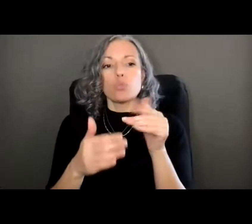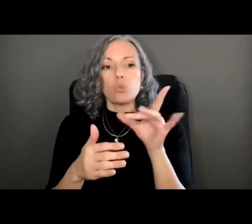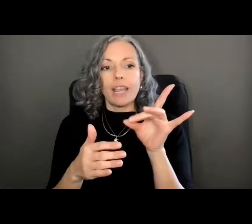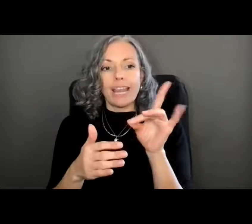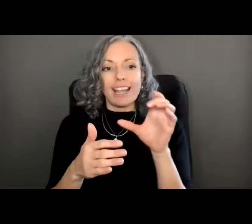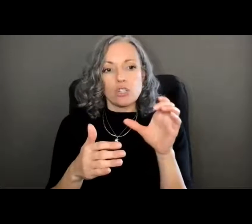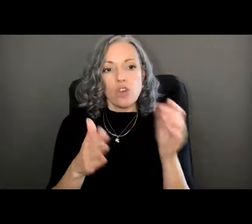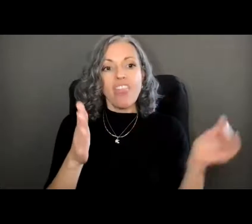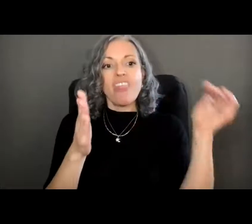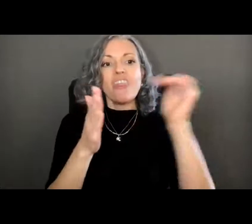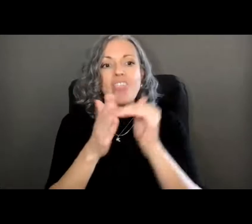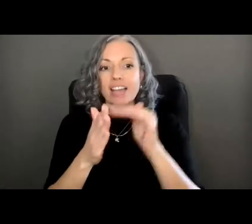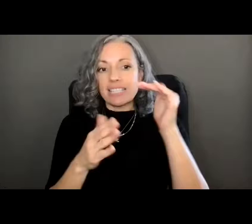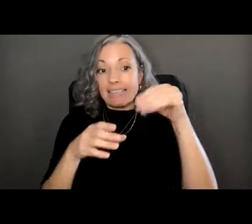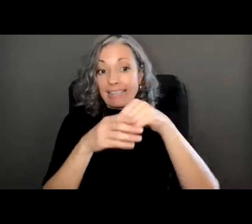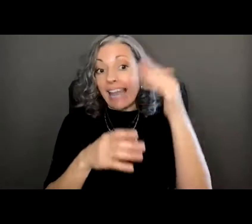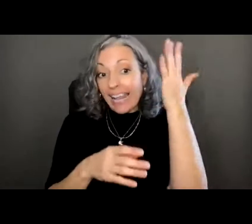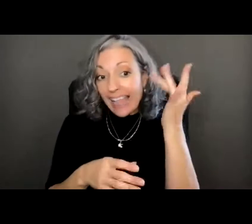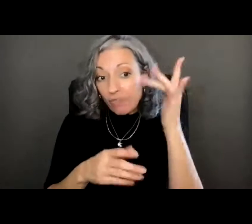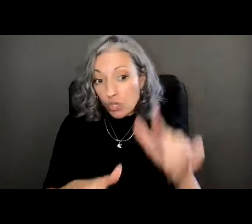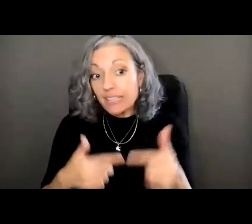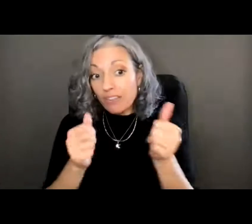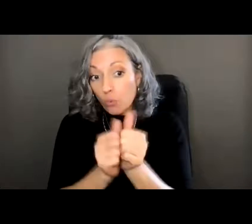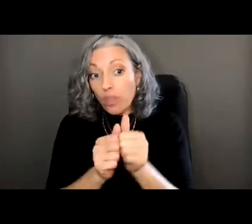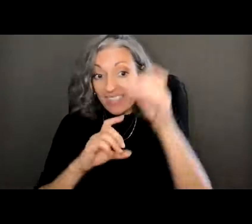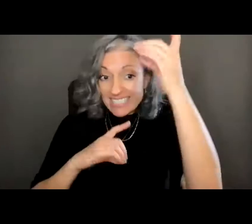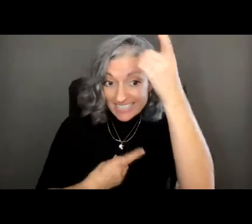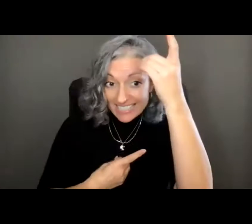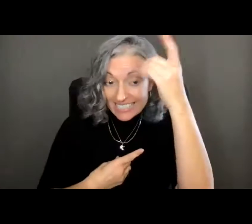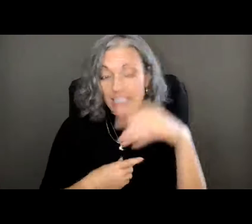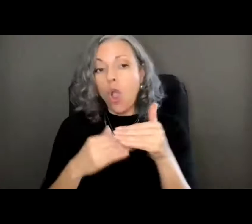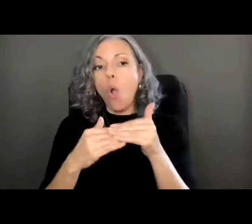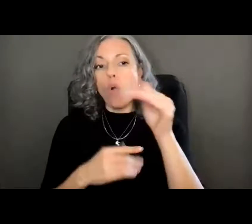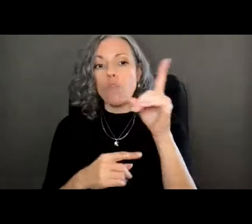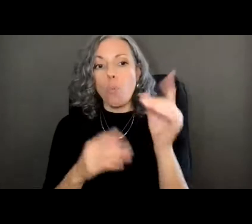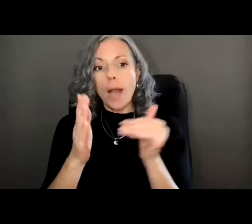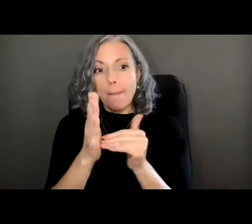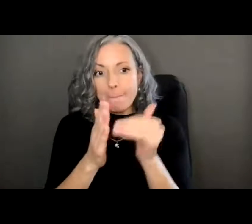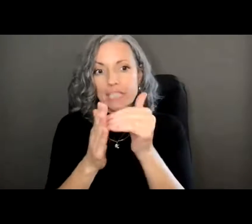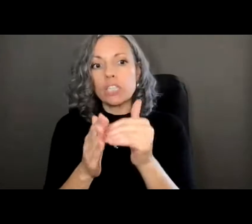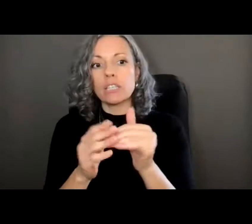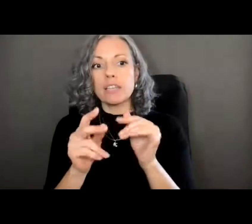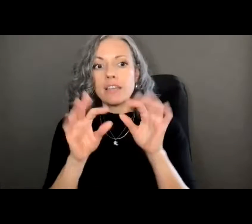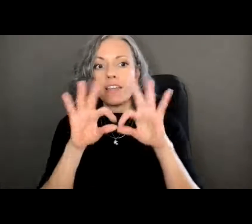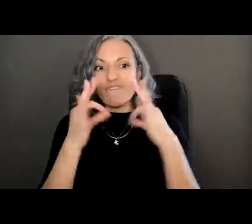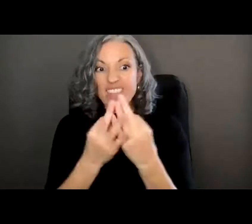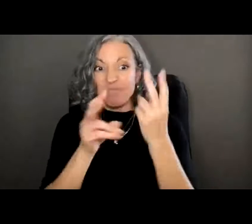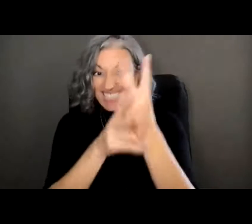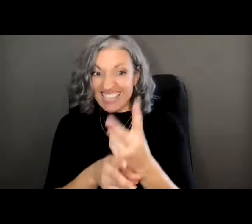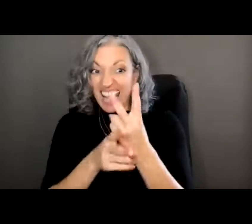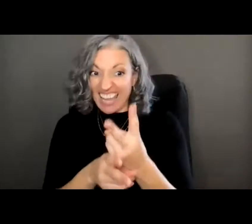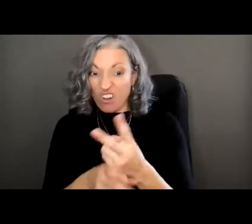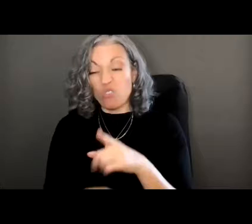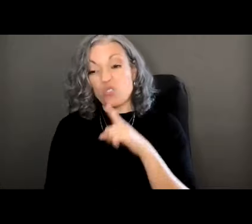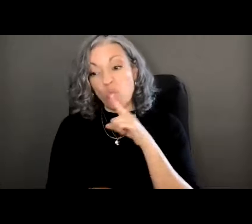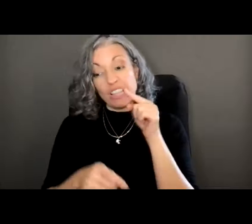living with this disease, with over 1 million family members providing care. And so thank goodness that this group